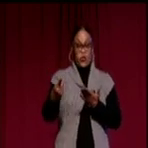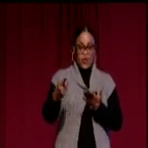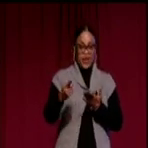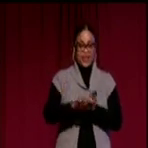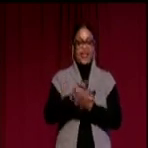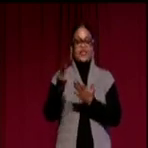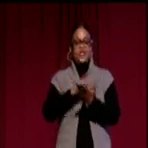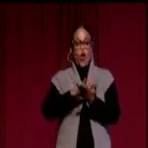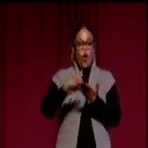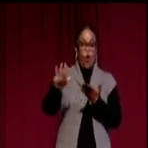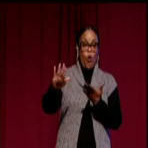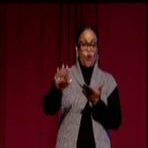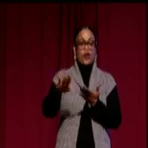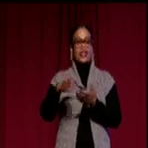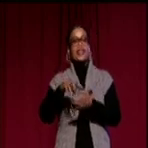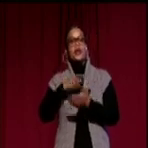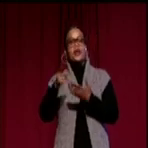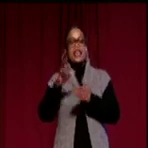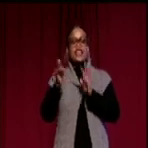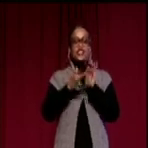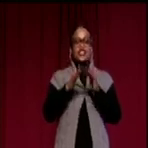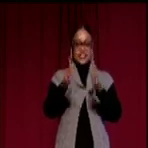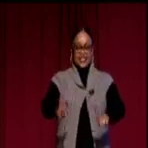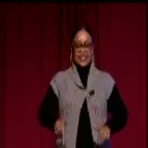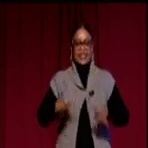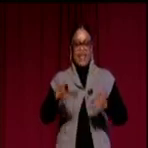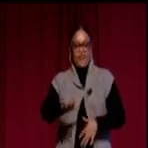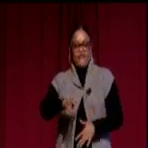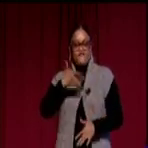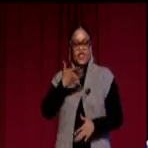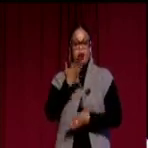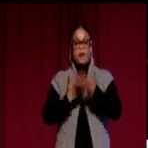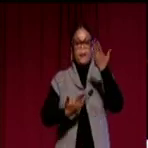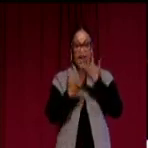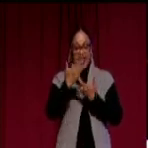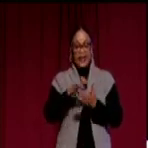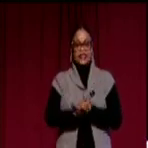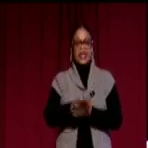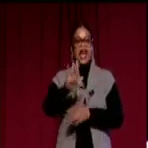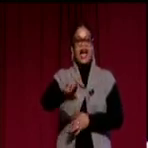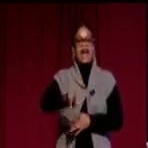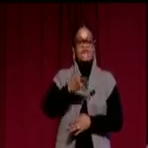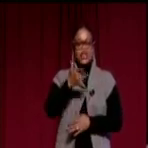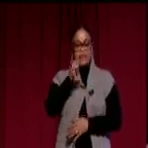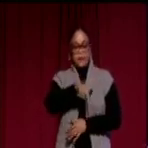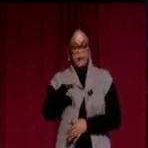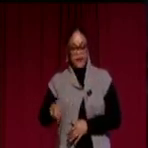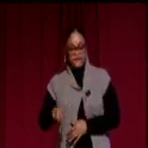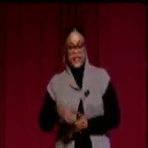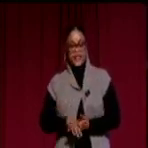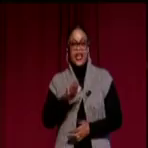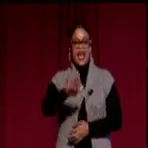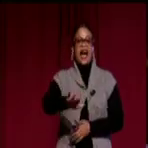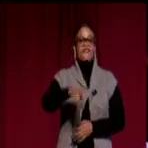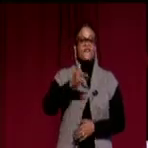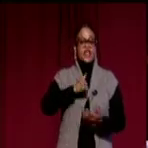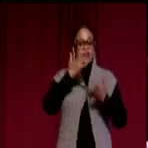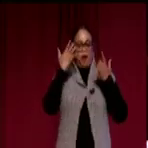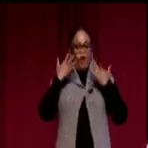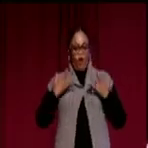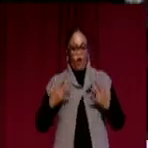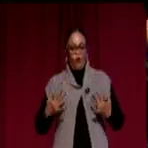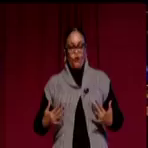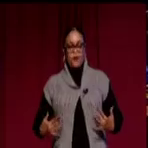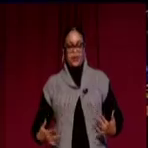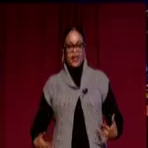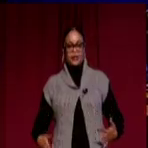is Holy Week. Yeah. Jesus is alive. I feel Him in my hands. I feel Him in my feet. I feel Him all over me.